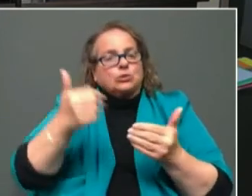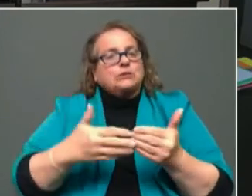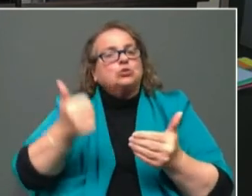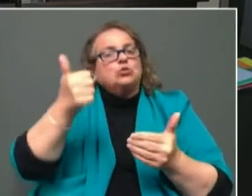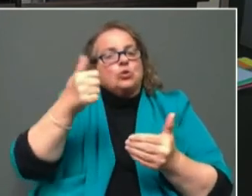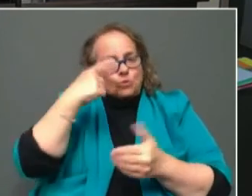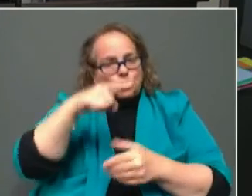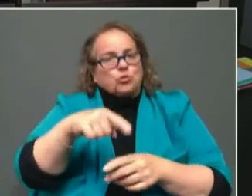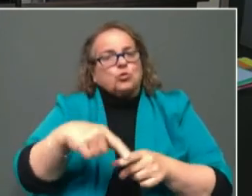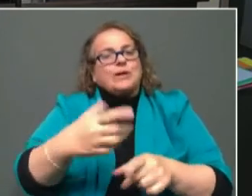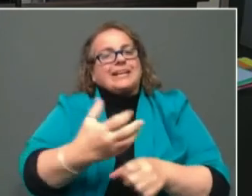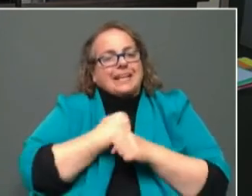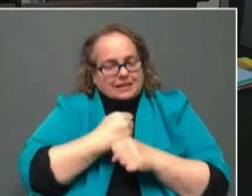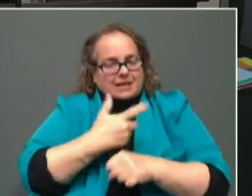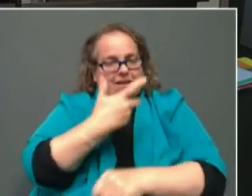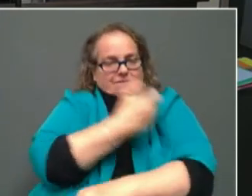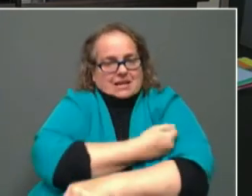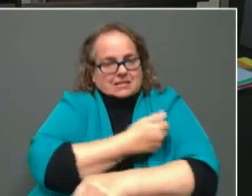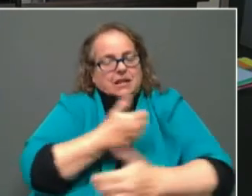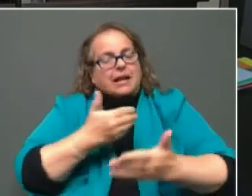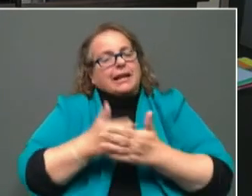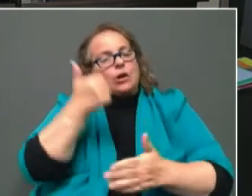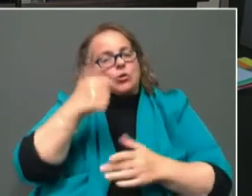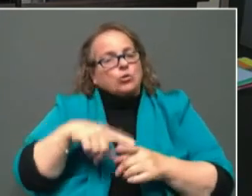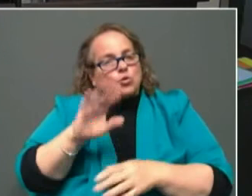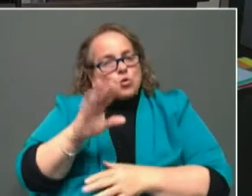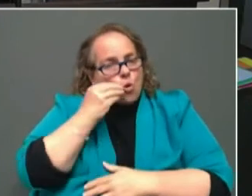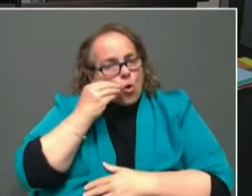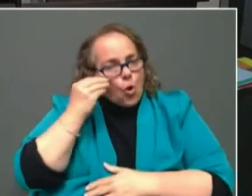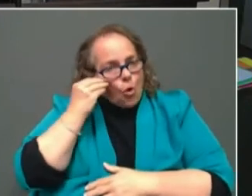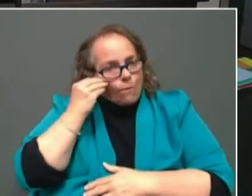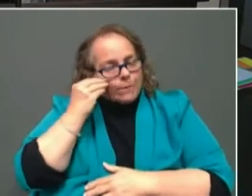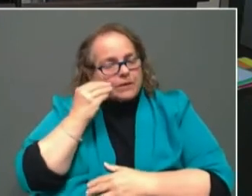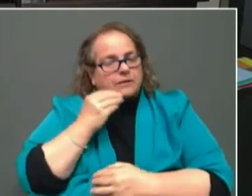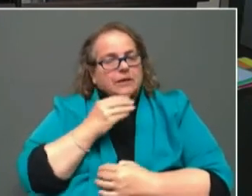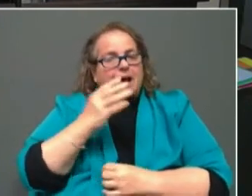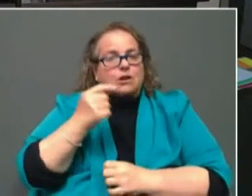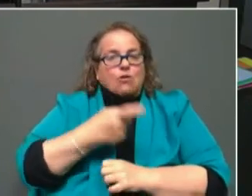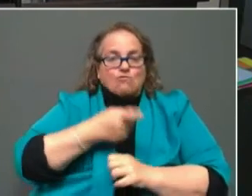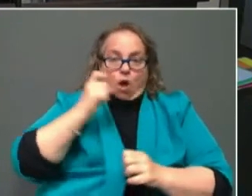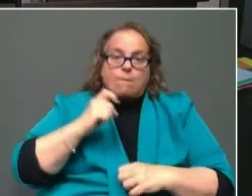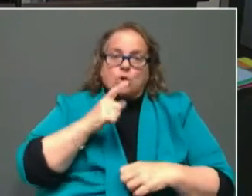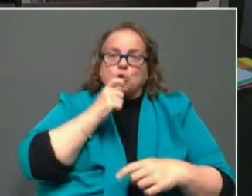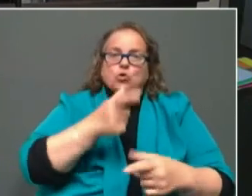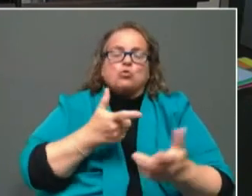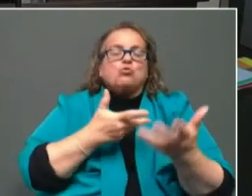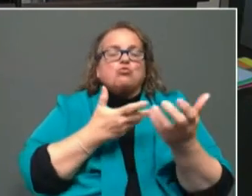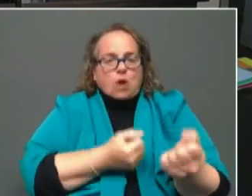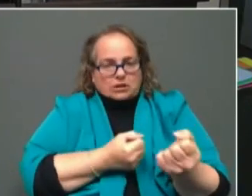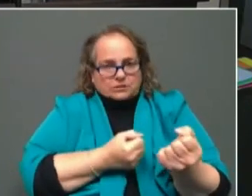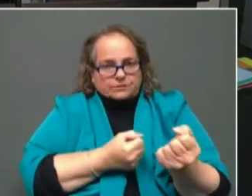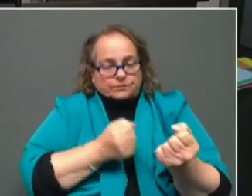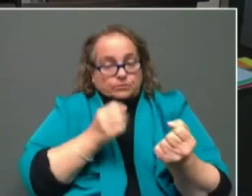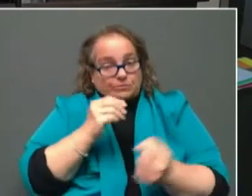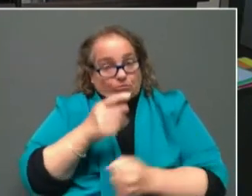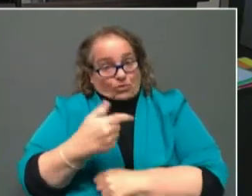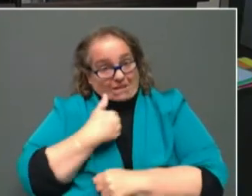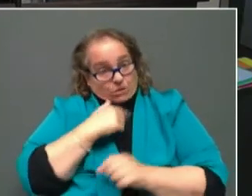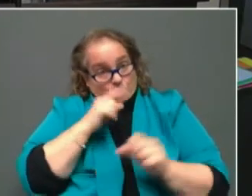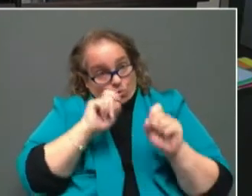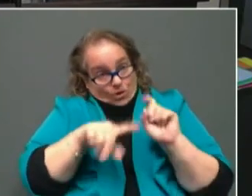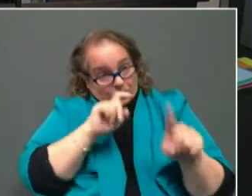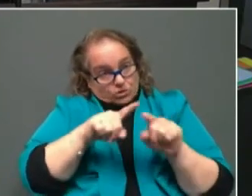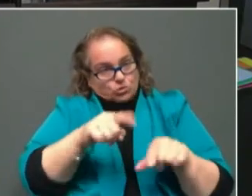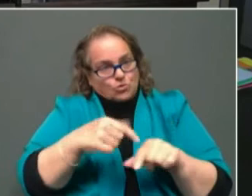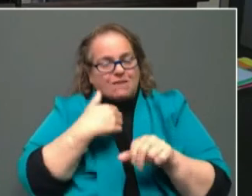vaccine closer to home and from a clinician that you know and you trust, so that if you have questions, you have the opportunity